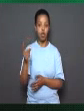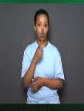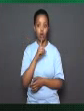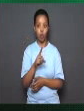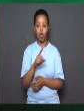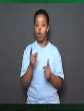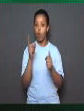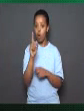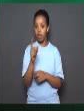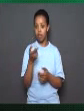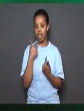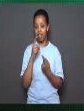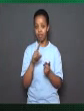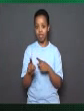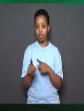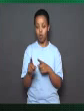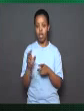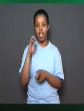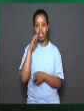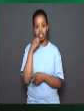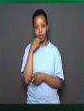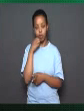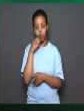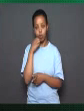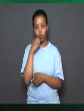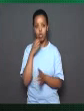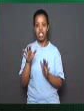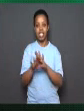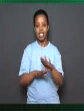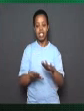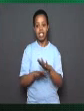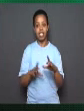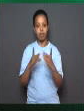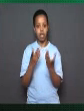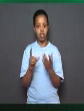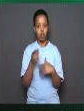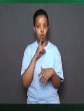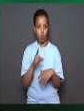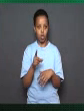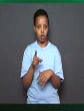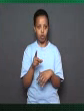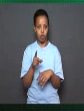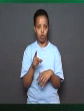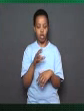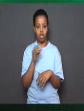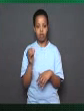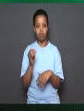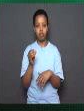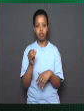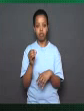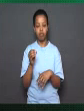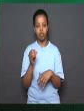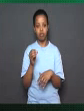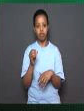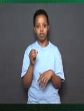1 tells us that the enzyme is a subclass that acts on ester